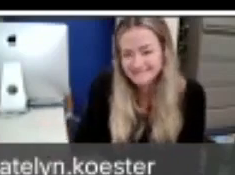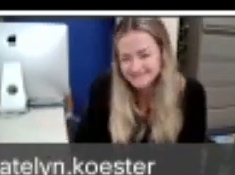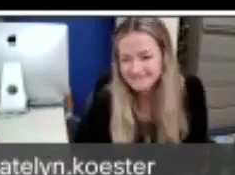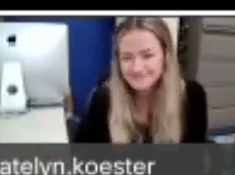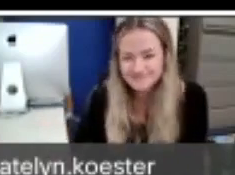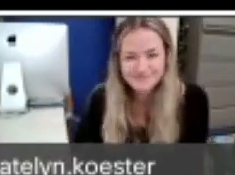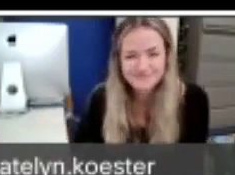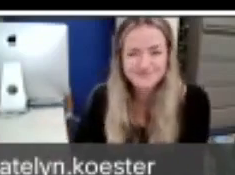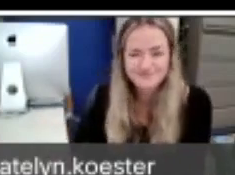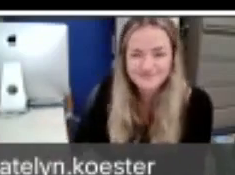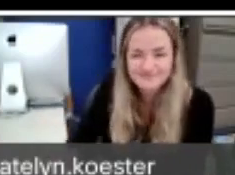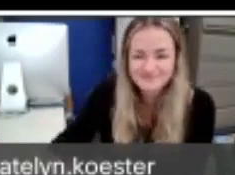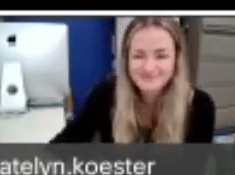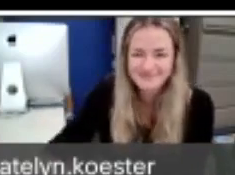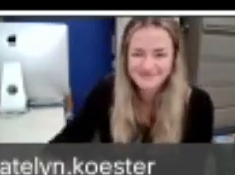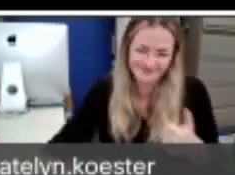Mm-hmm. Thank you.